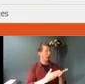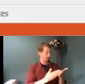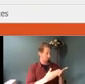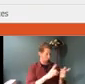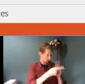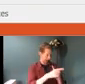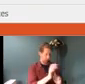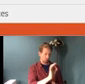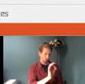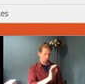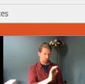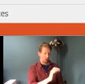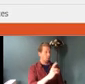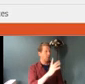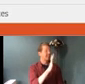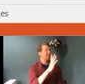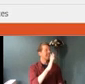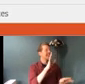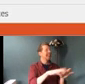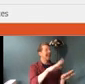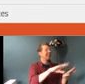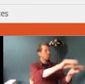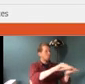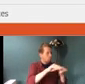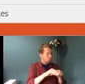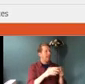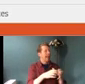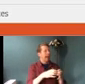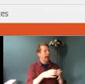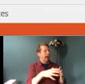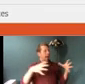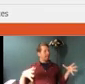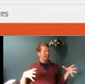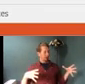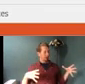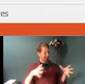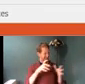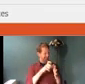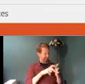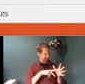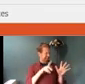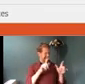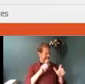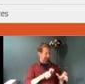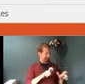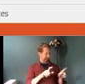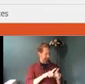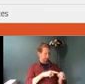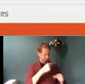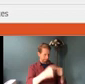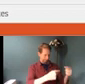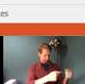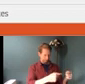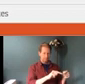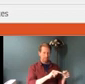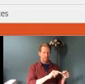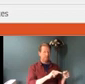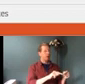up until we amplify the targeted forensic markers we are interested in stays the same. But when we're using